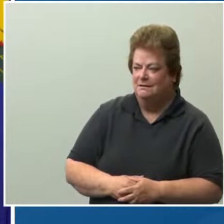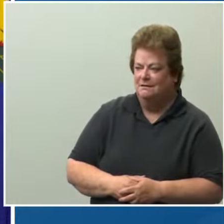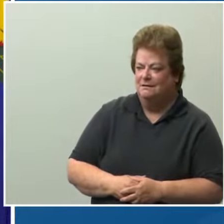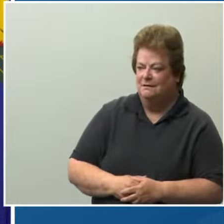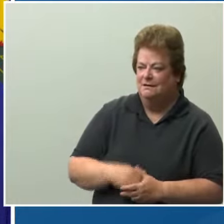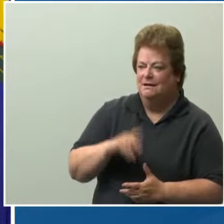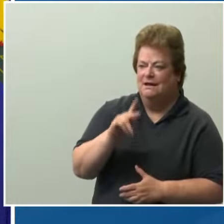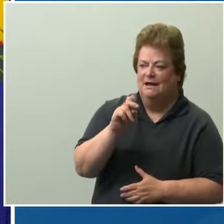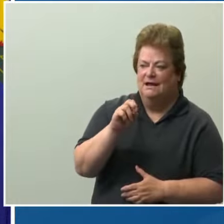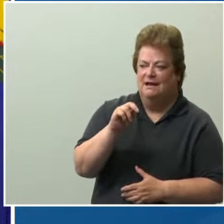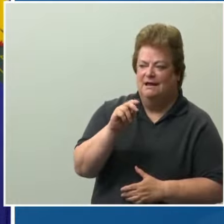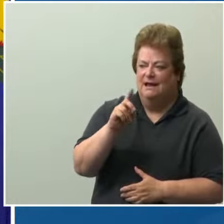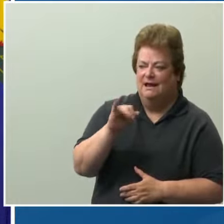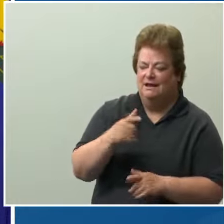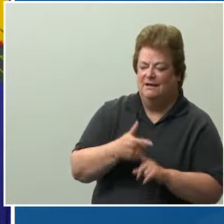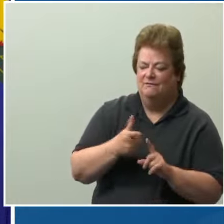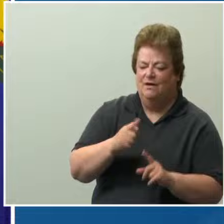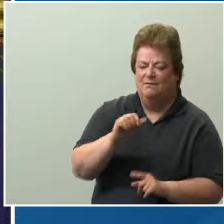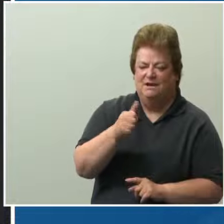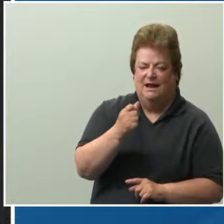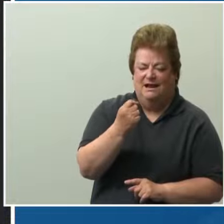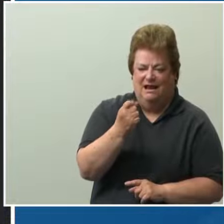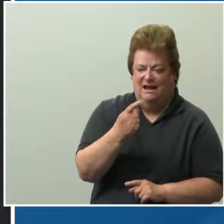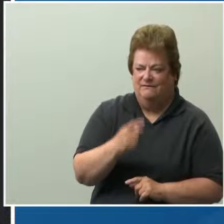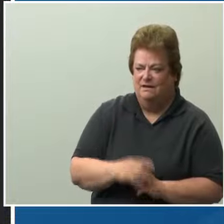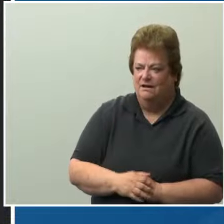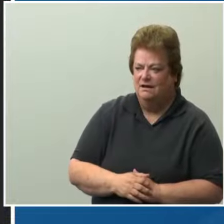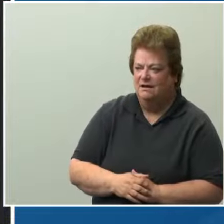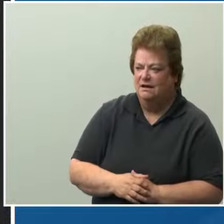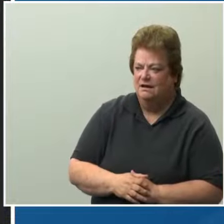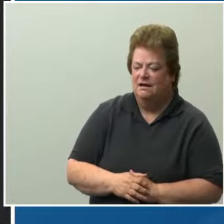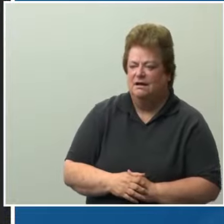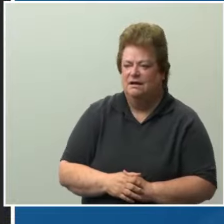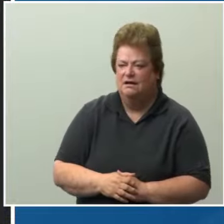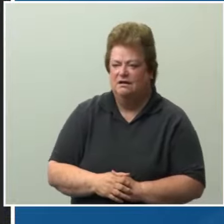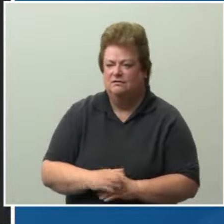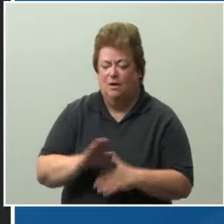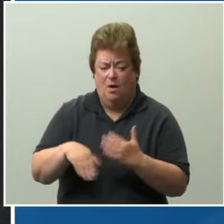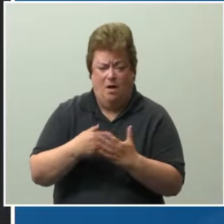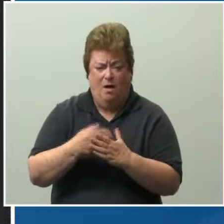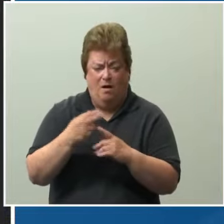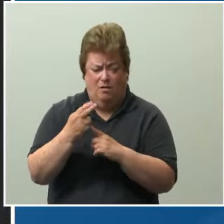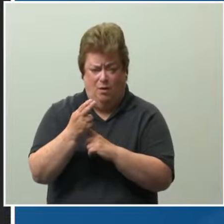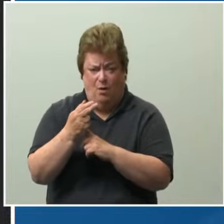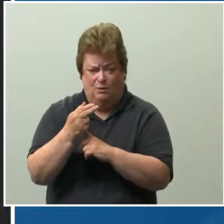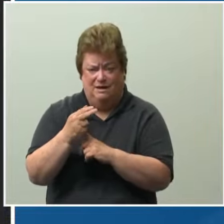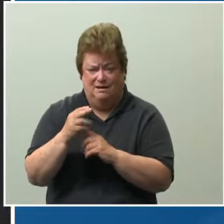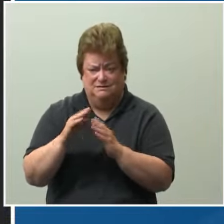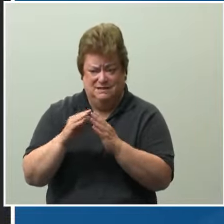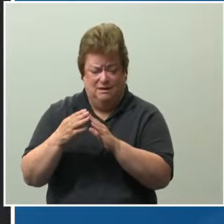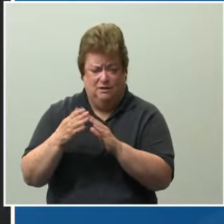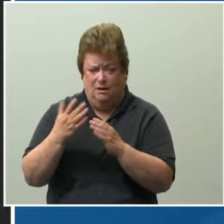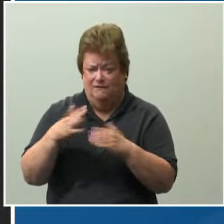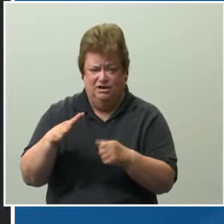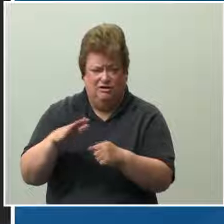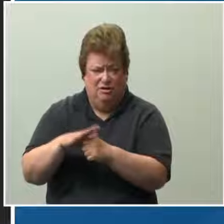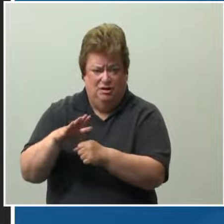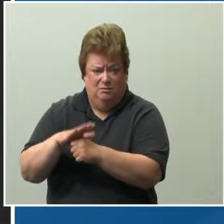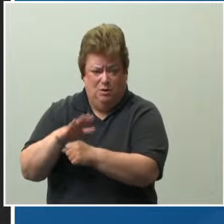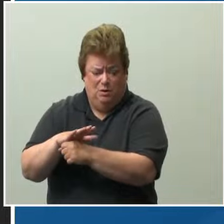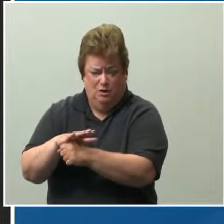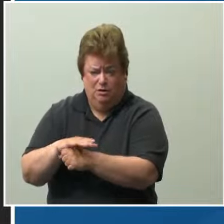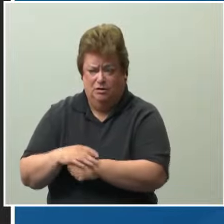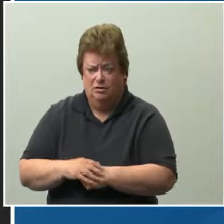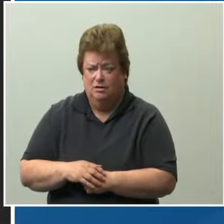This is Kennedy with 1011. So all hotels downtown are pretty much booked. Do those people staying in the